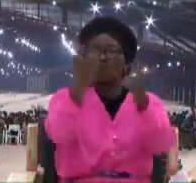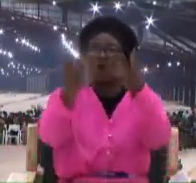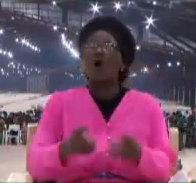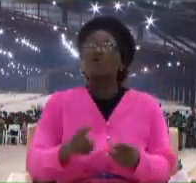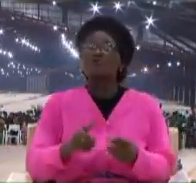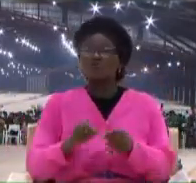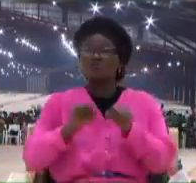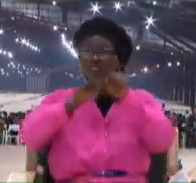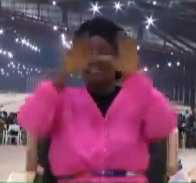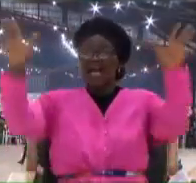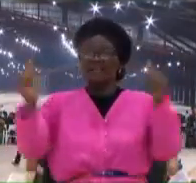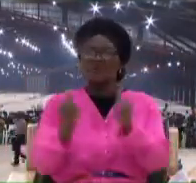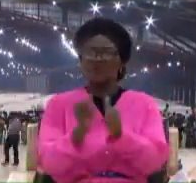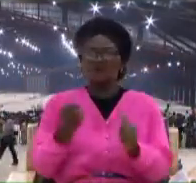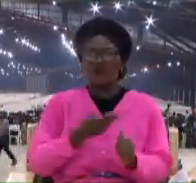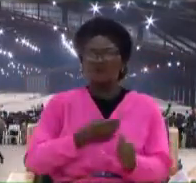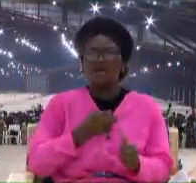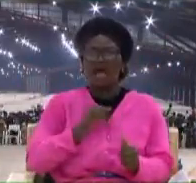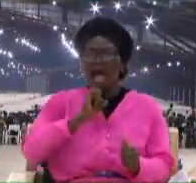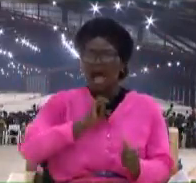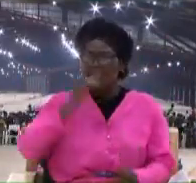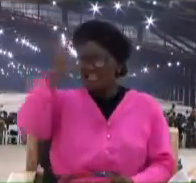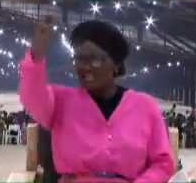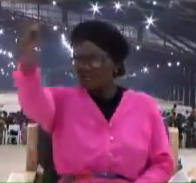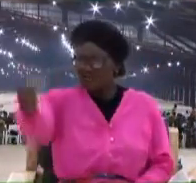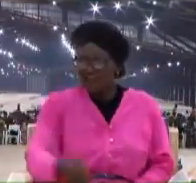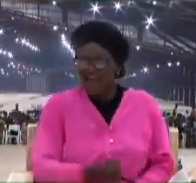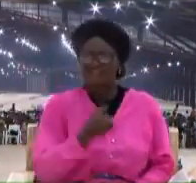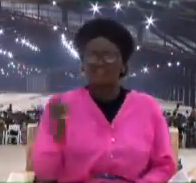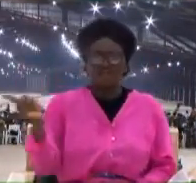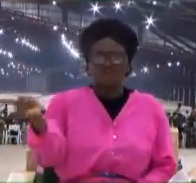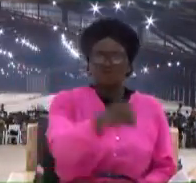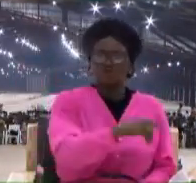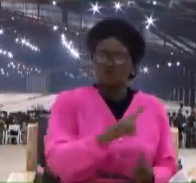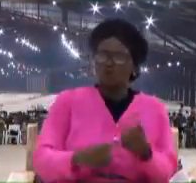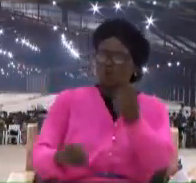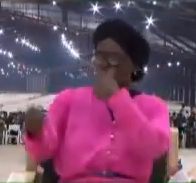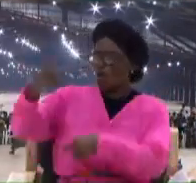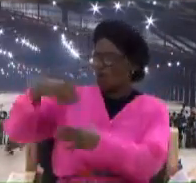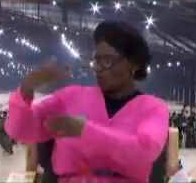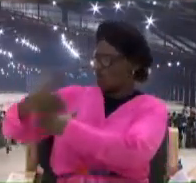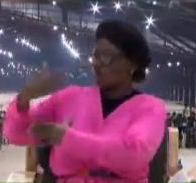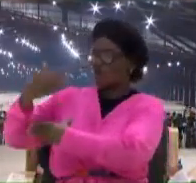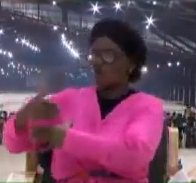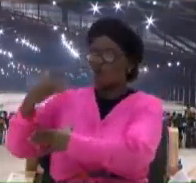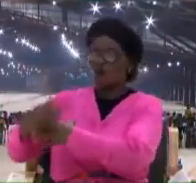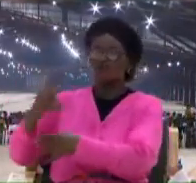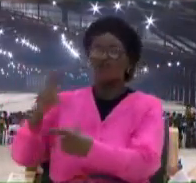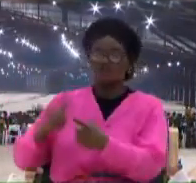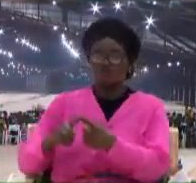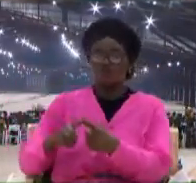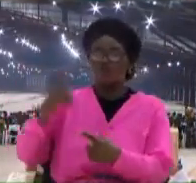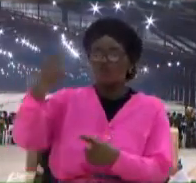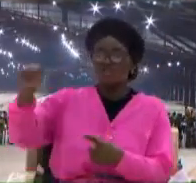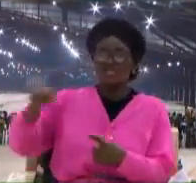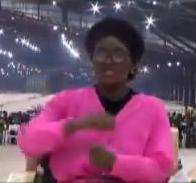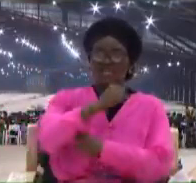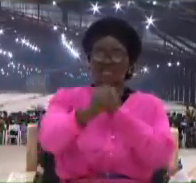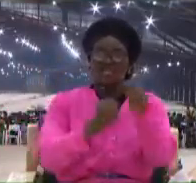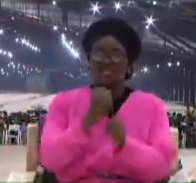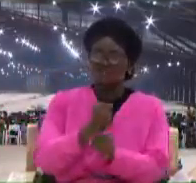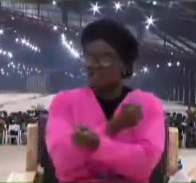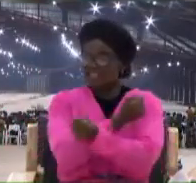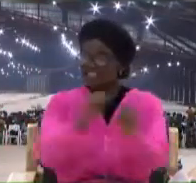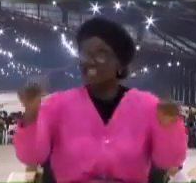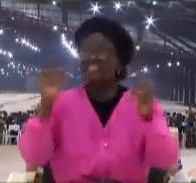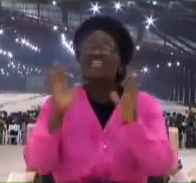forward. Come to the Savior. Come to the light of the world. Let